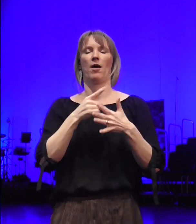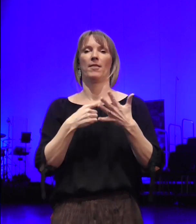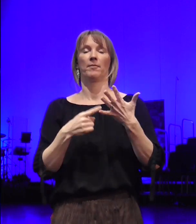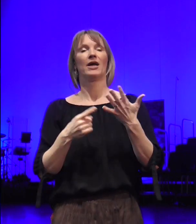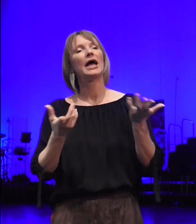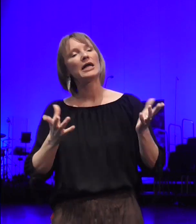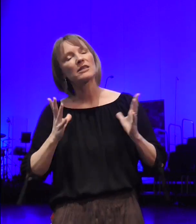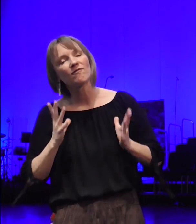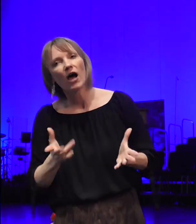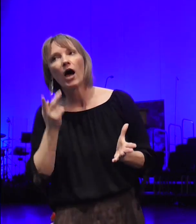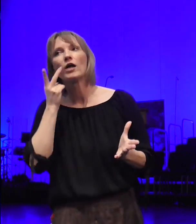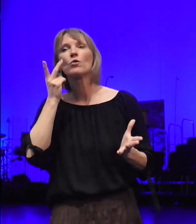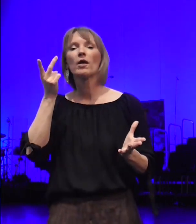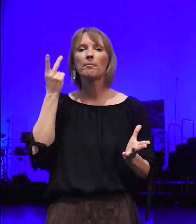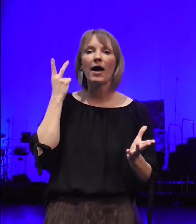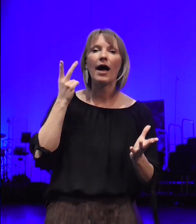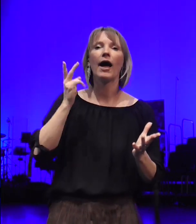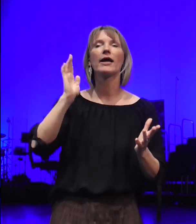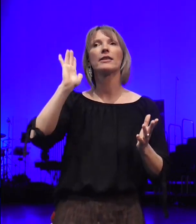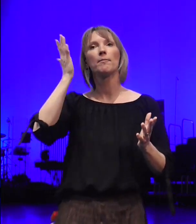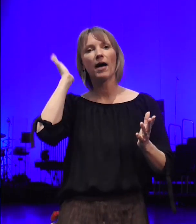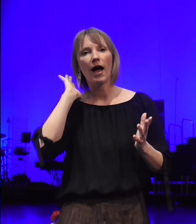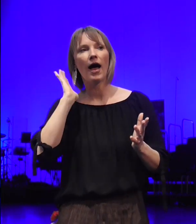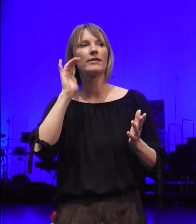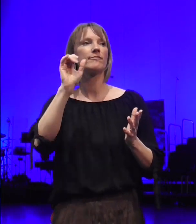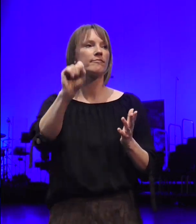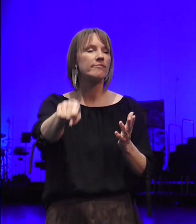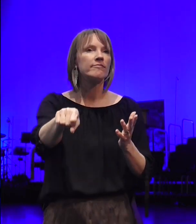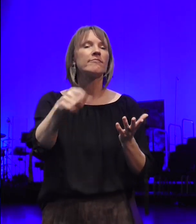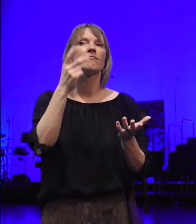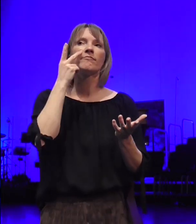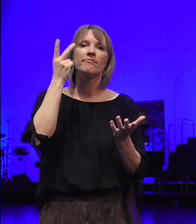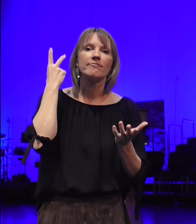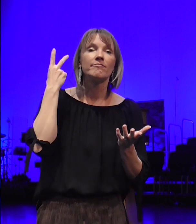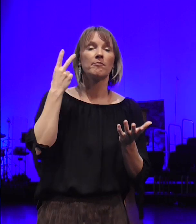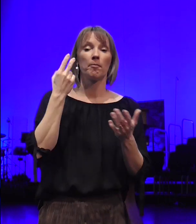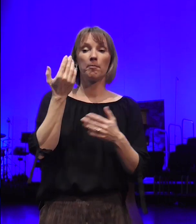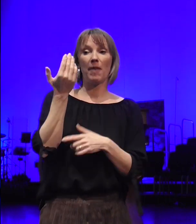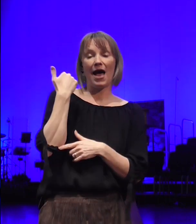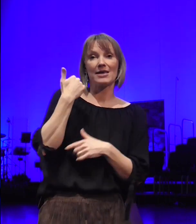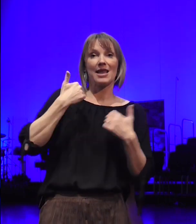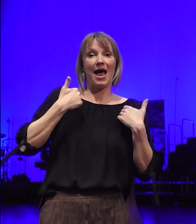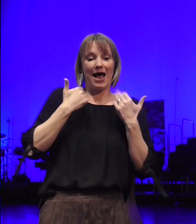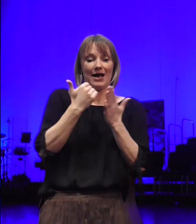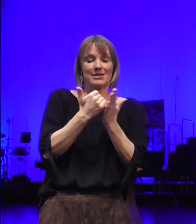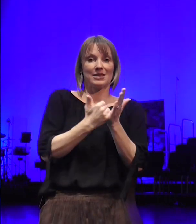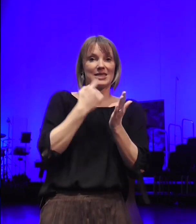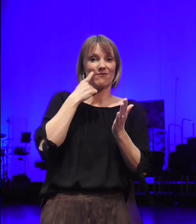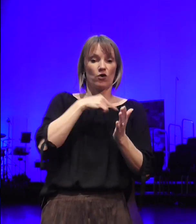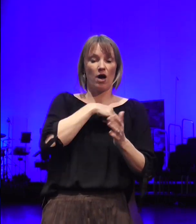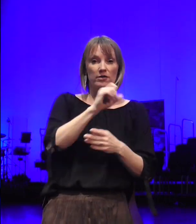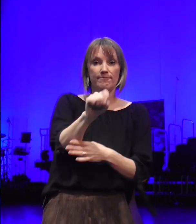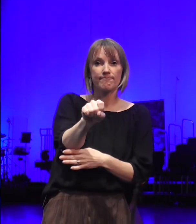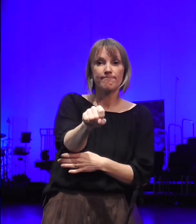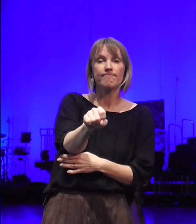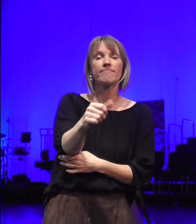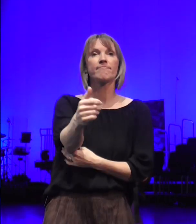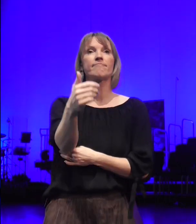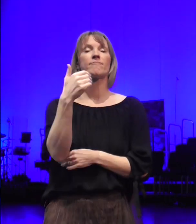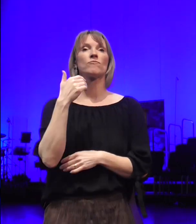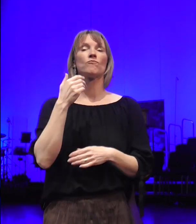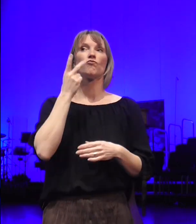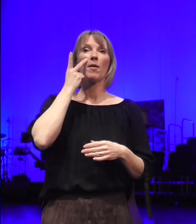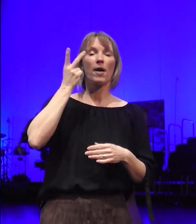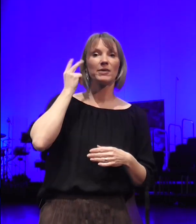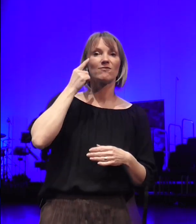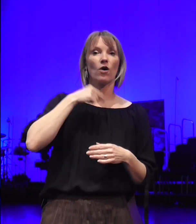fine to hearken back to the past and remember the past. And absolutely, the past has its lessons for us and its remembrances for